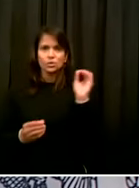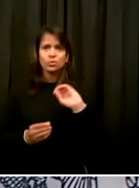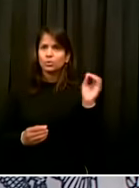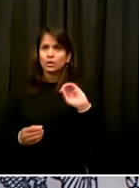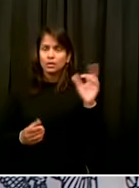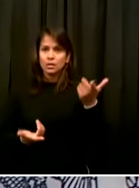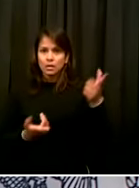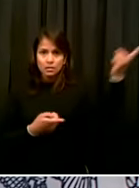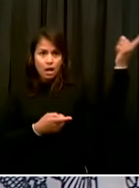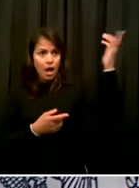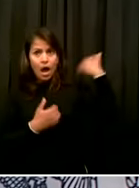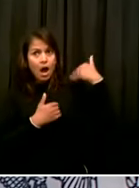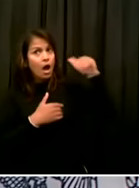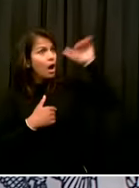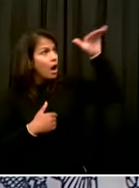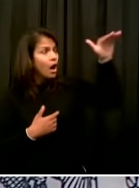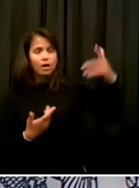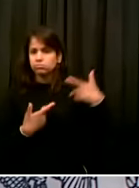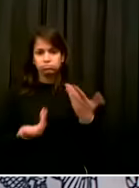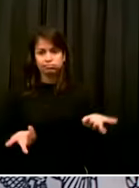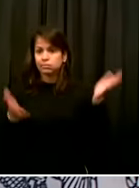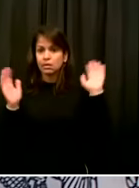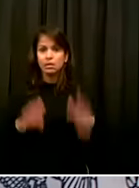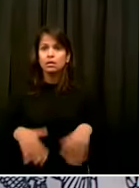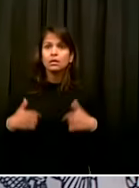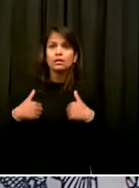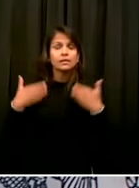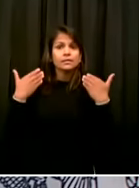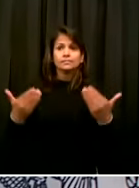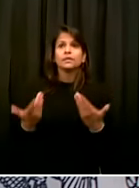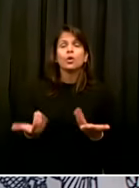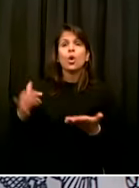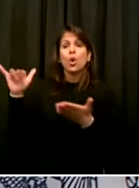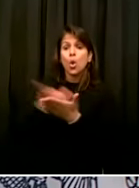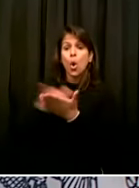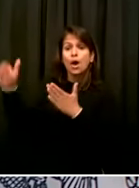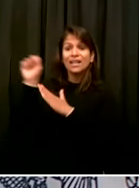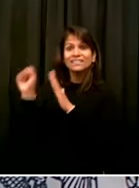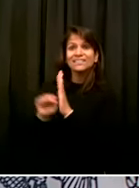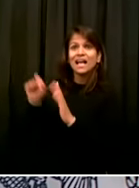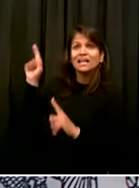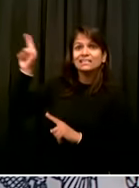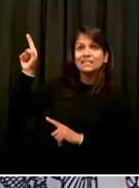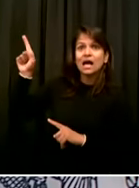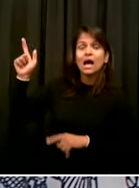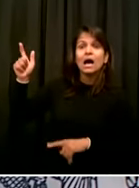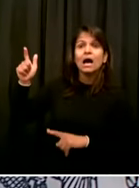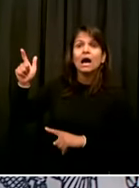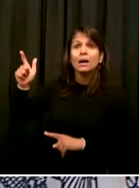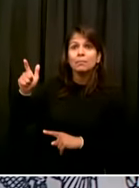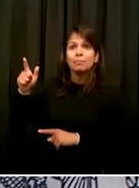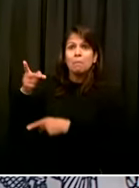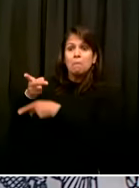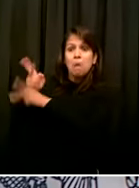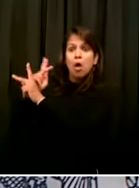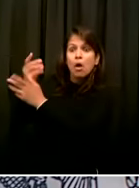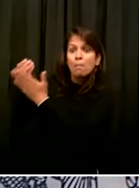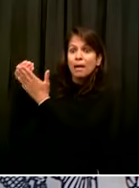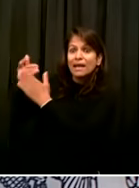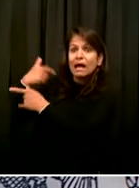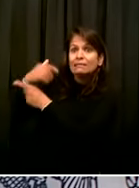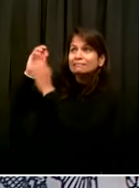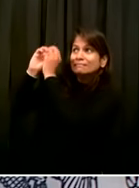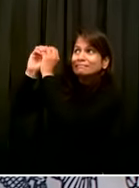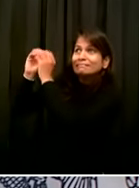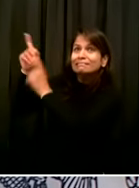Albany, long-term borrowing, that immediately would avert layoffs and keep us stable so we can keep doing this work. So